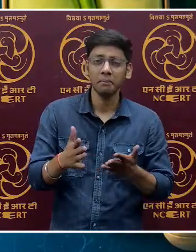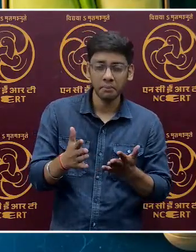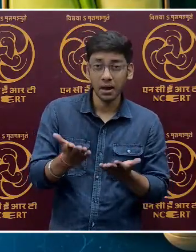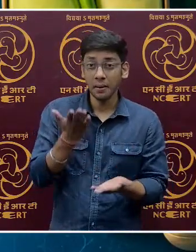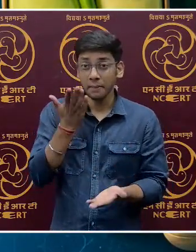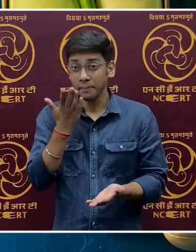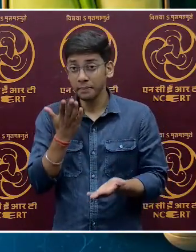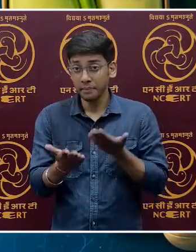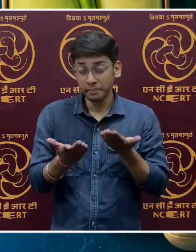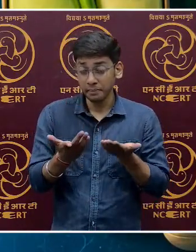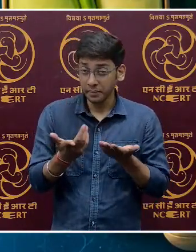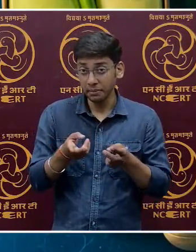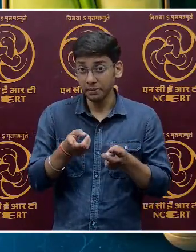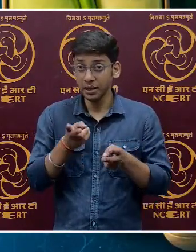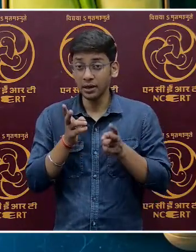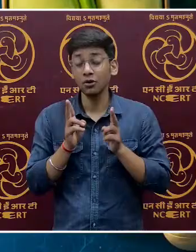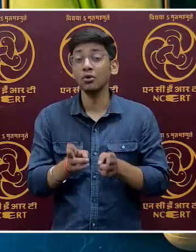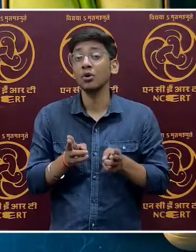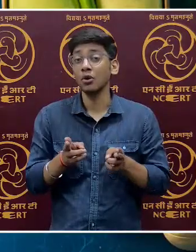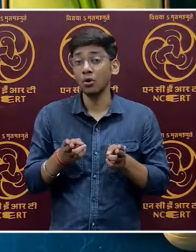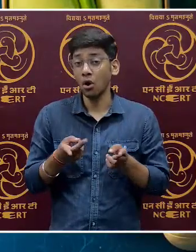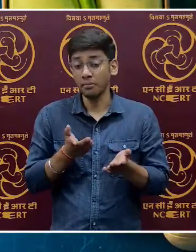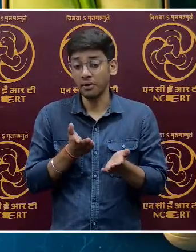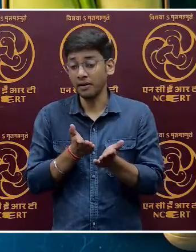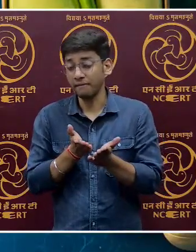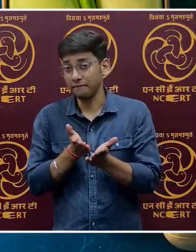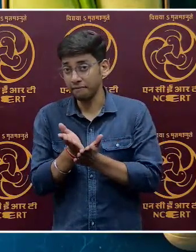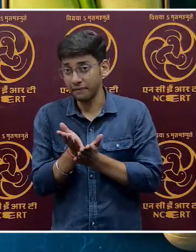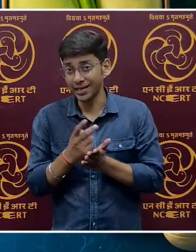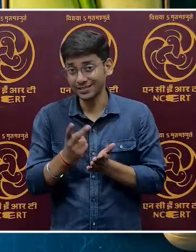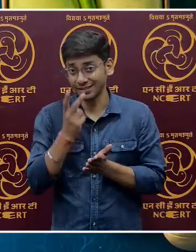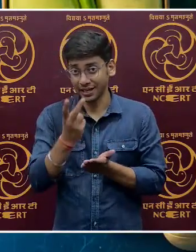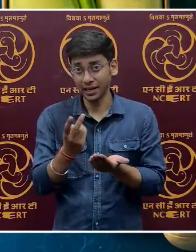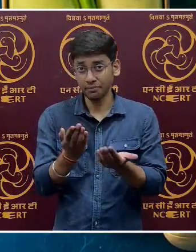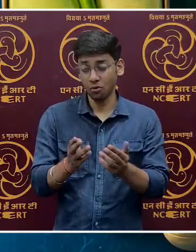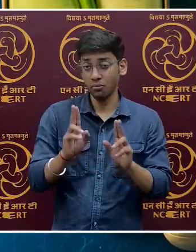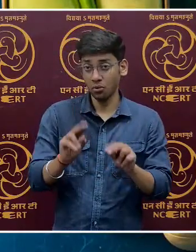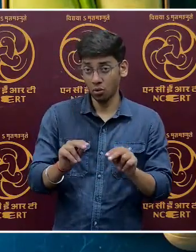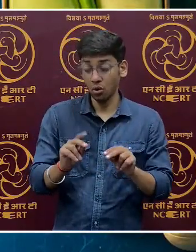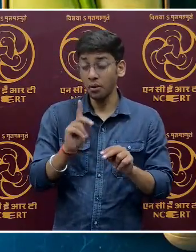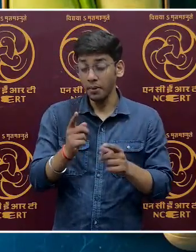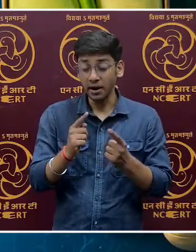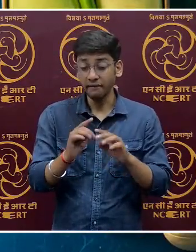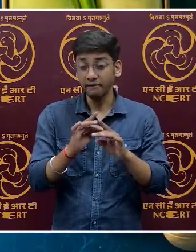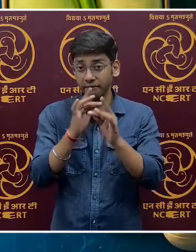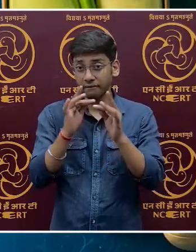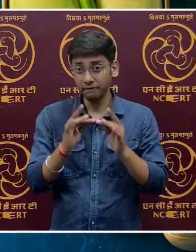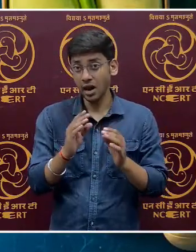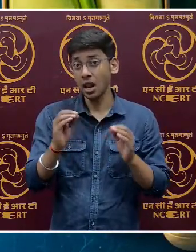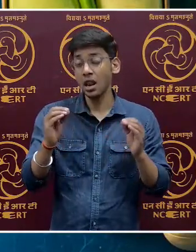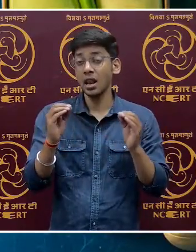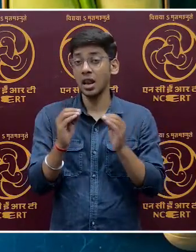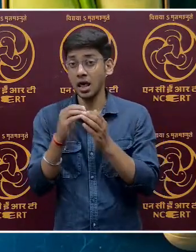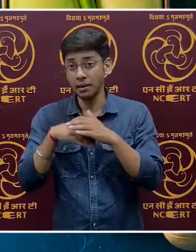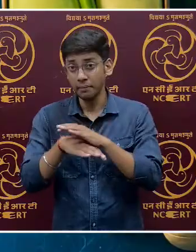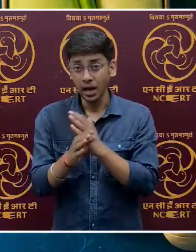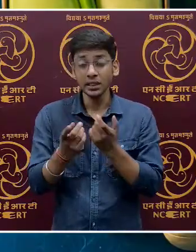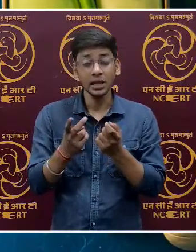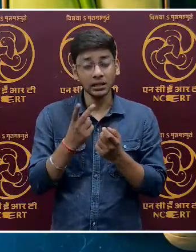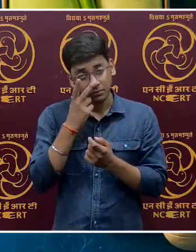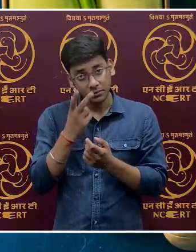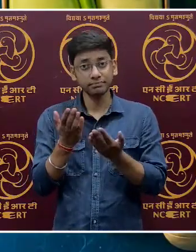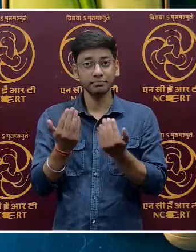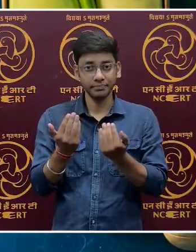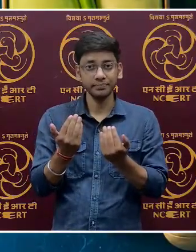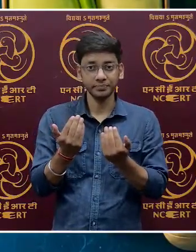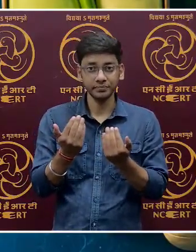not in the physical manner but in the virtual manner, and in such a way that whatsoever the other real life examples are there, that also